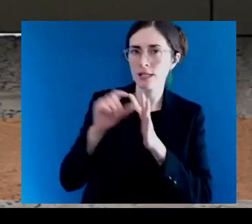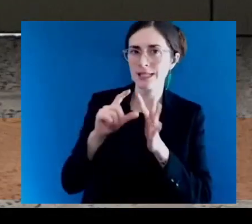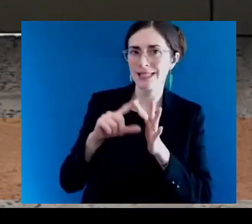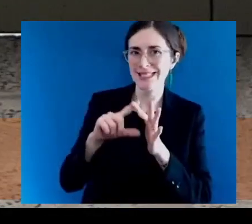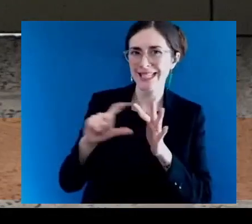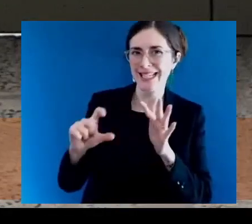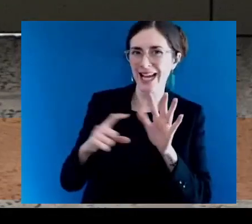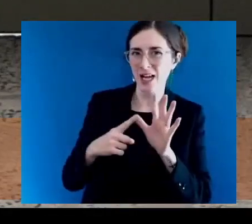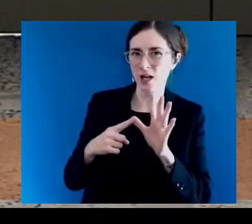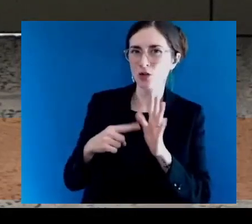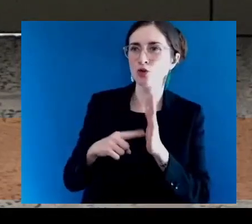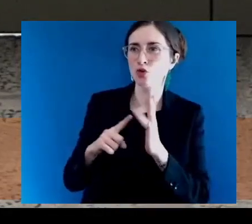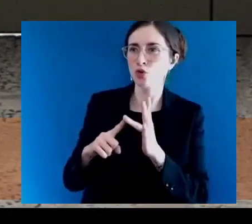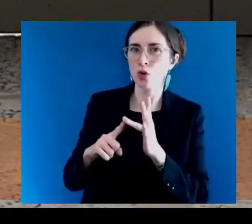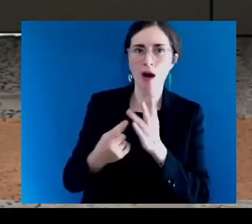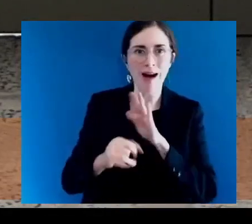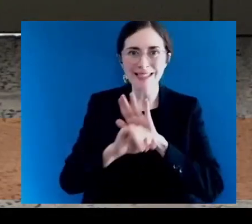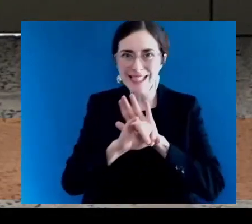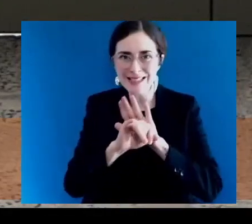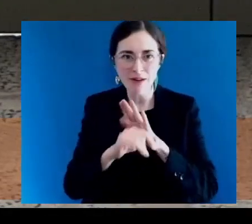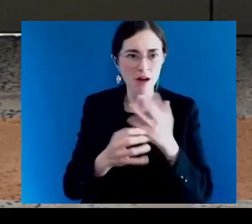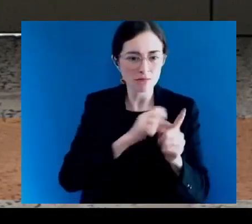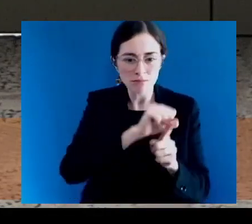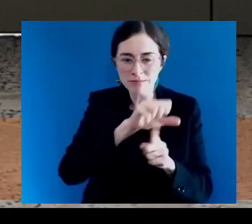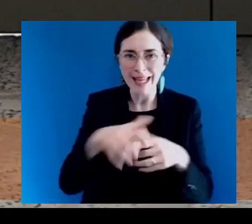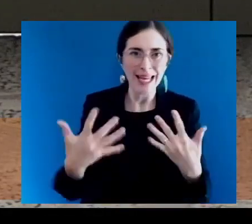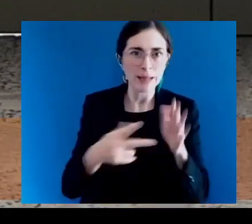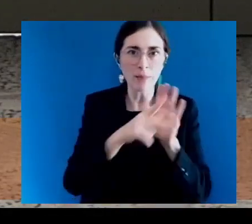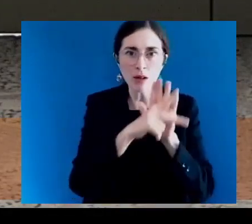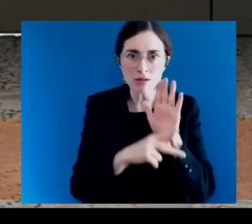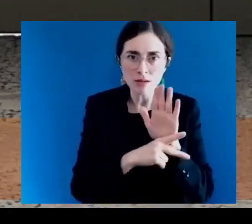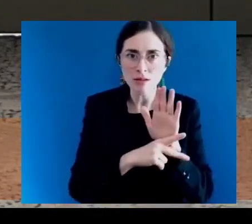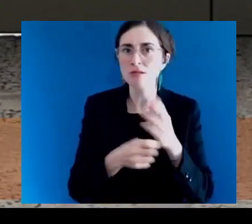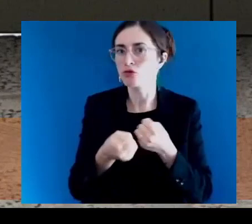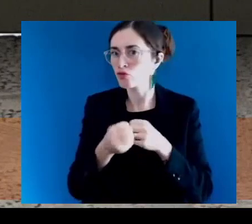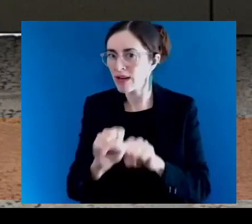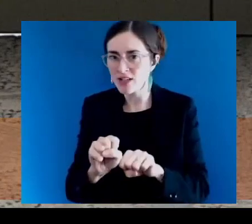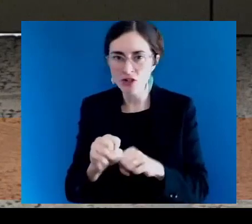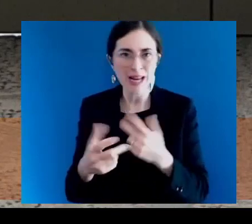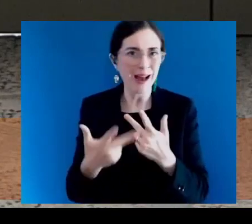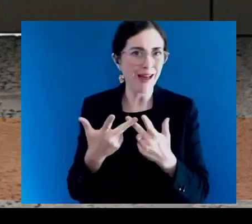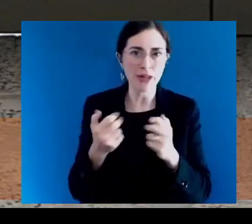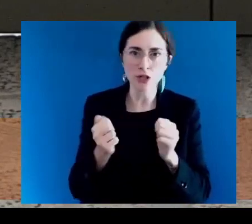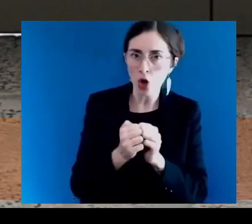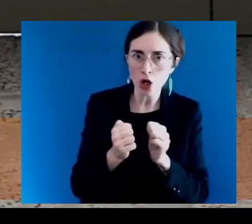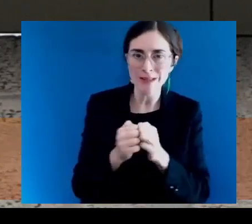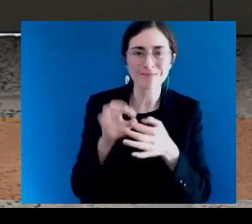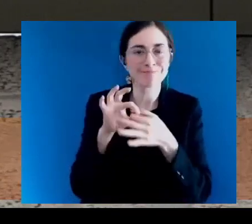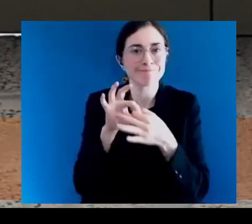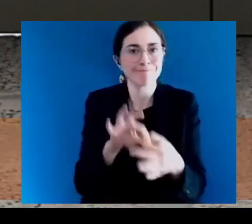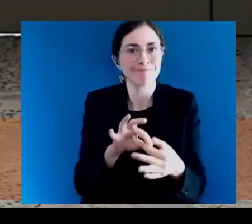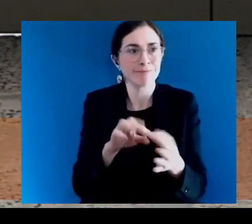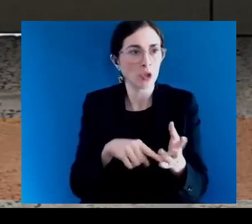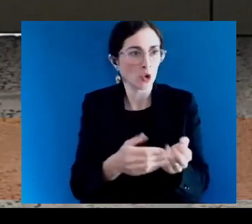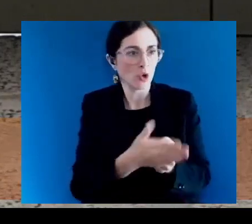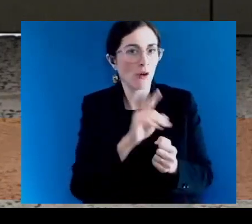recent policies, roadmaps, strategies and so on concerning supporting First Peoples' rights and interests in connection